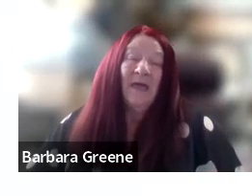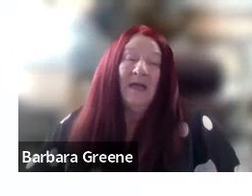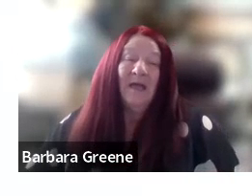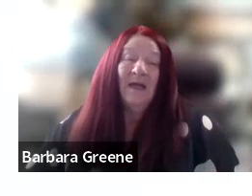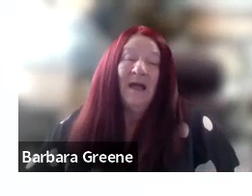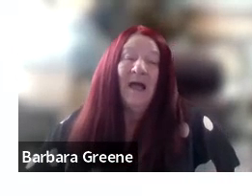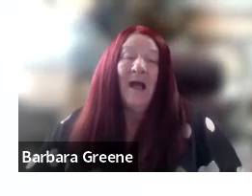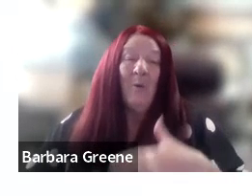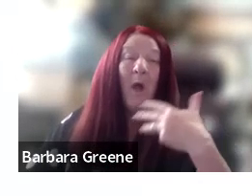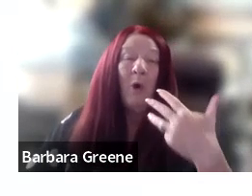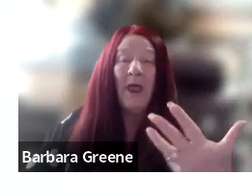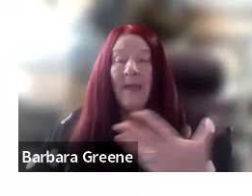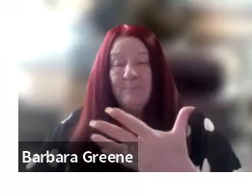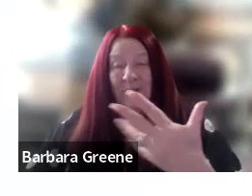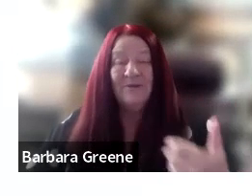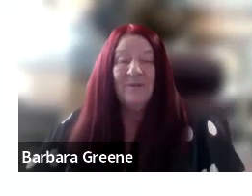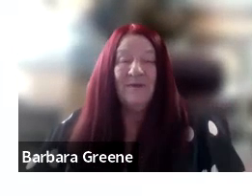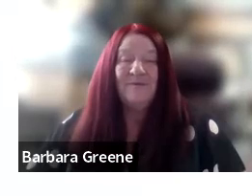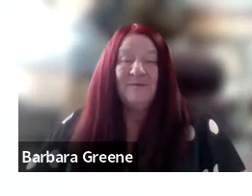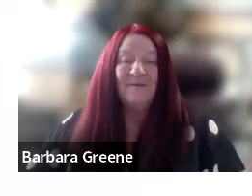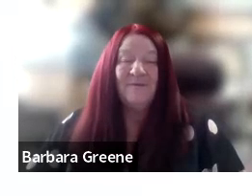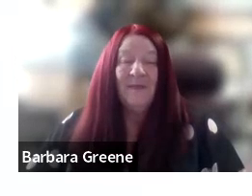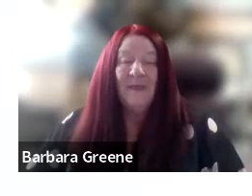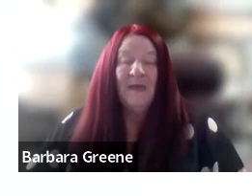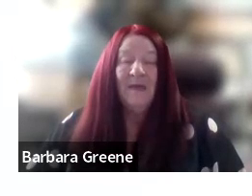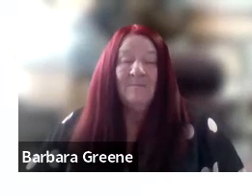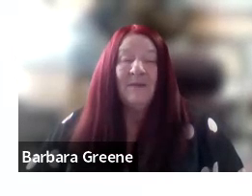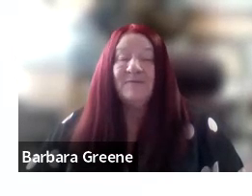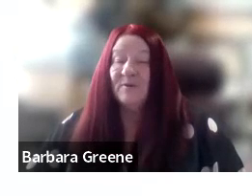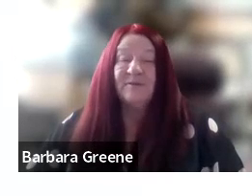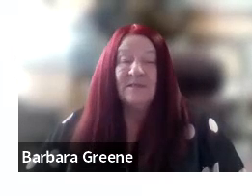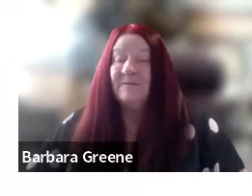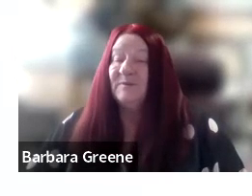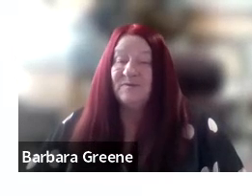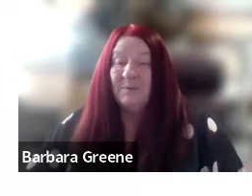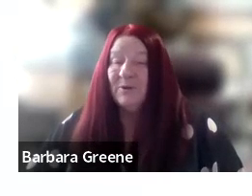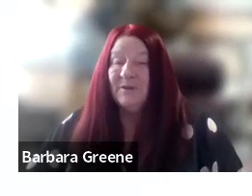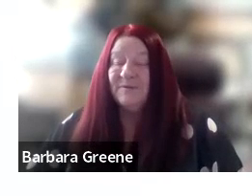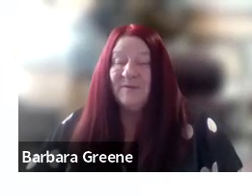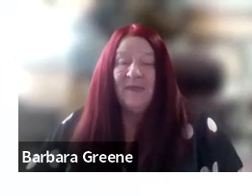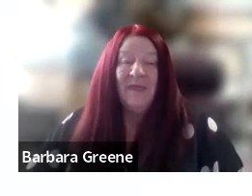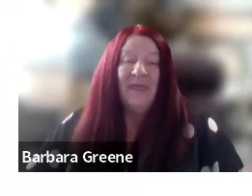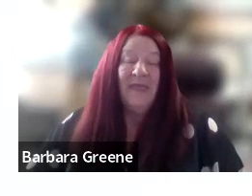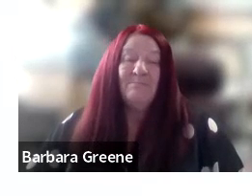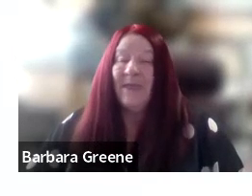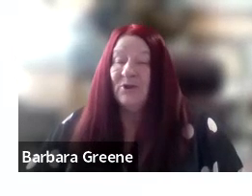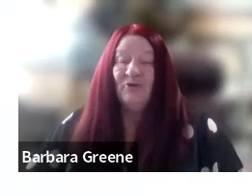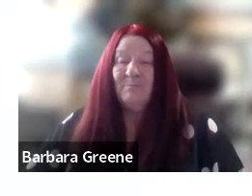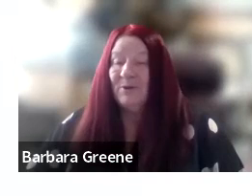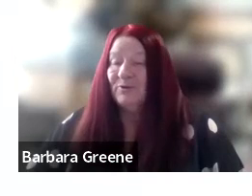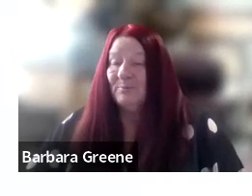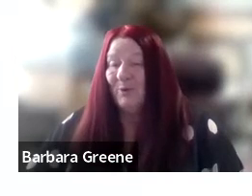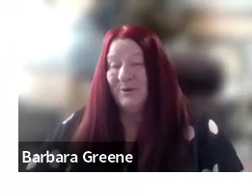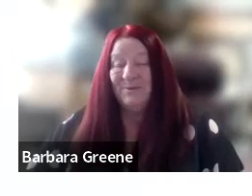And what I bring to this is my skills and lived experience and